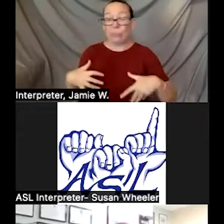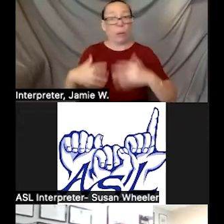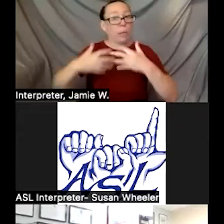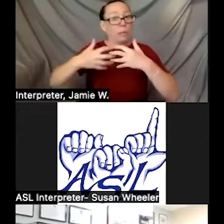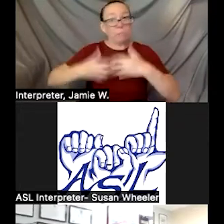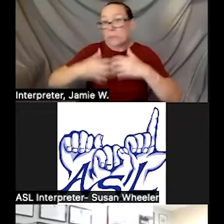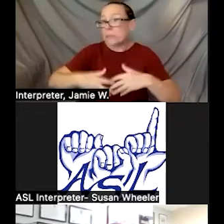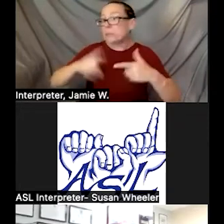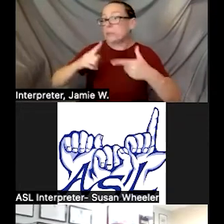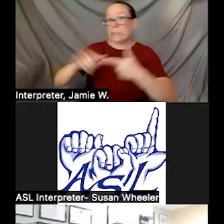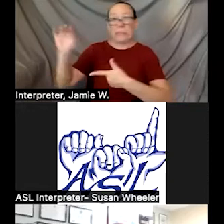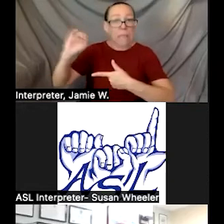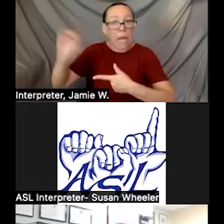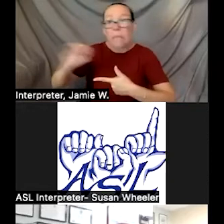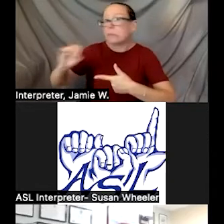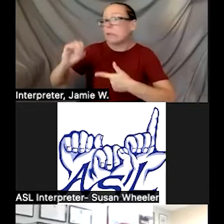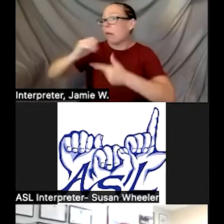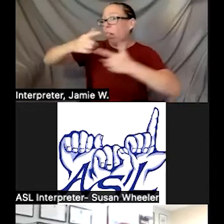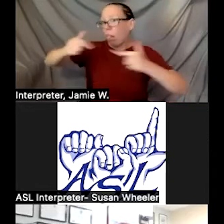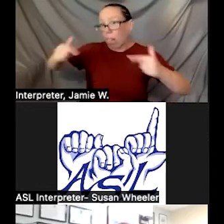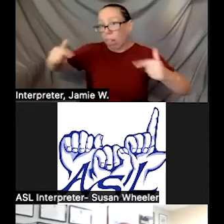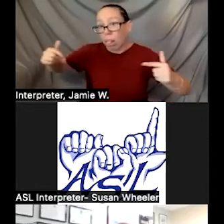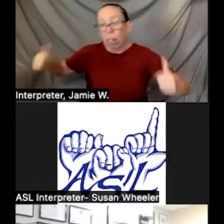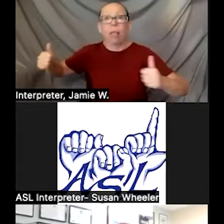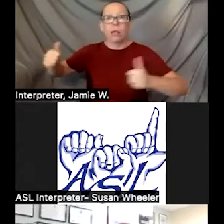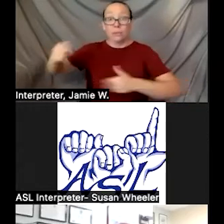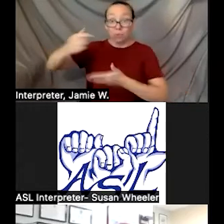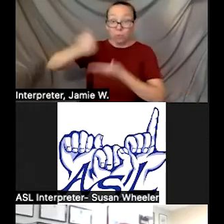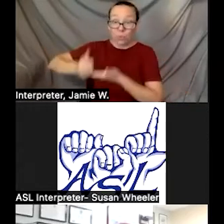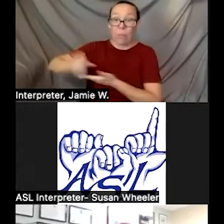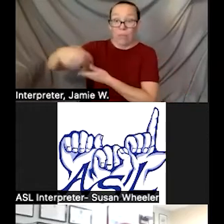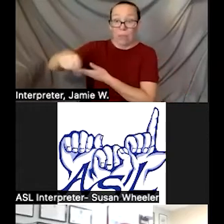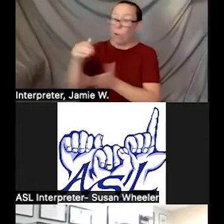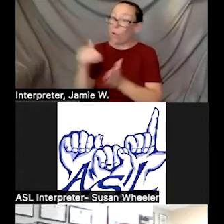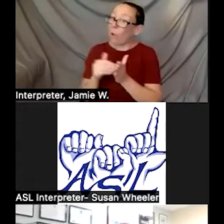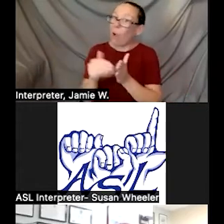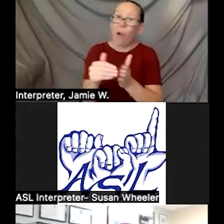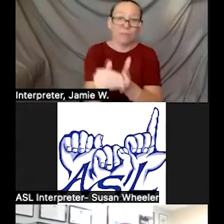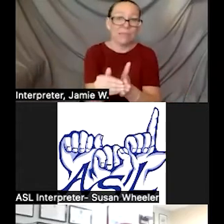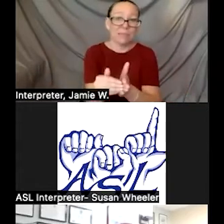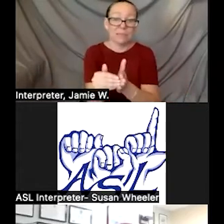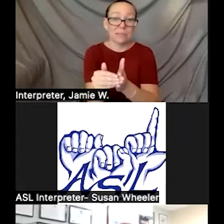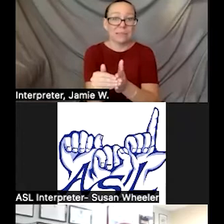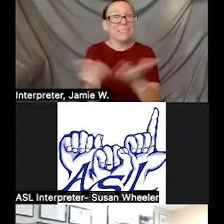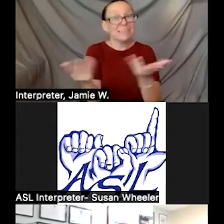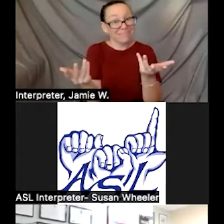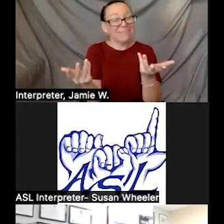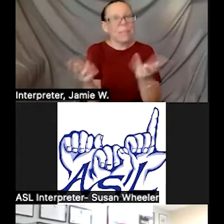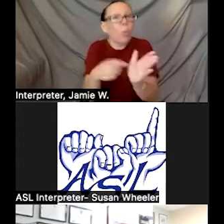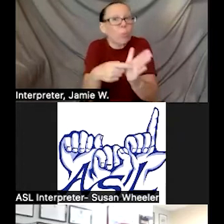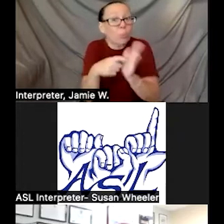local suppliers, and he was able to call those. But oftentimes these kind of things are overlooked in our planning. And